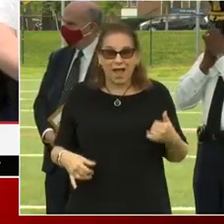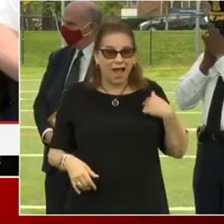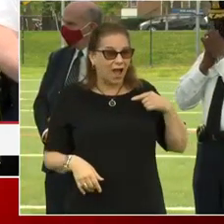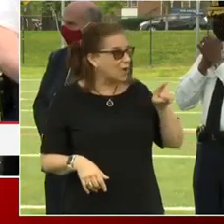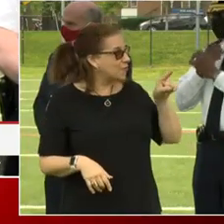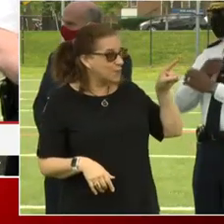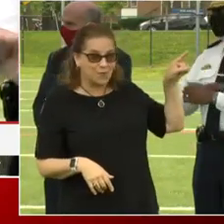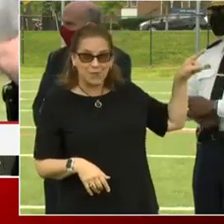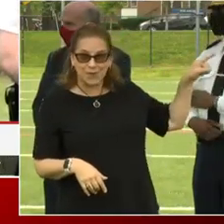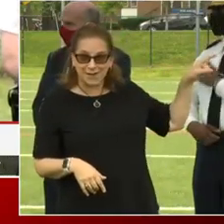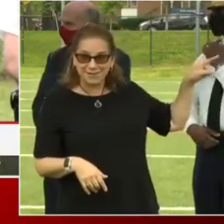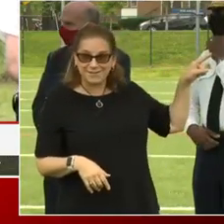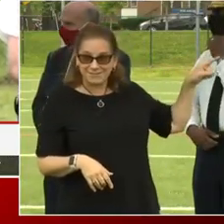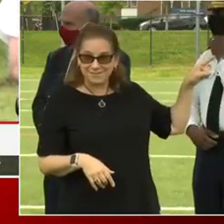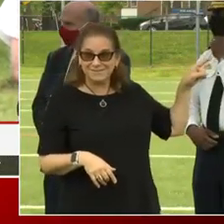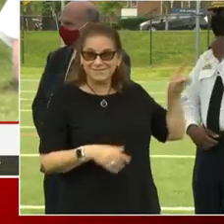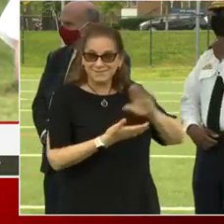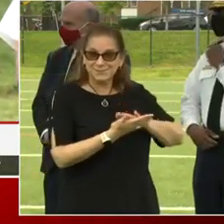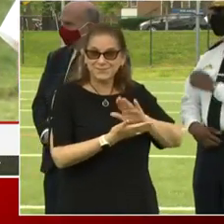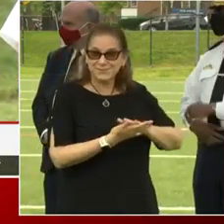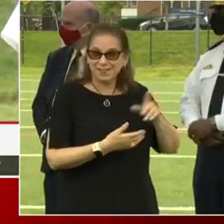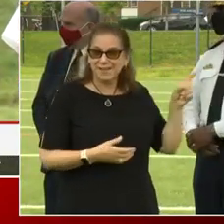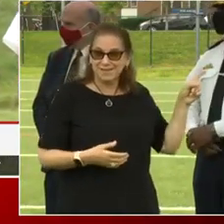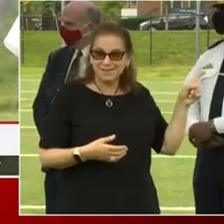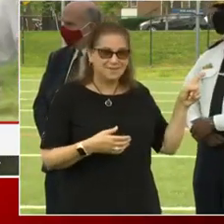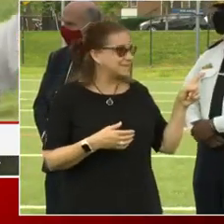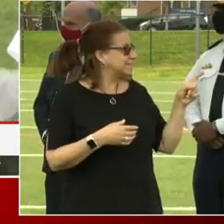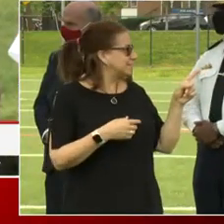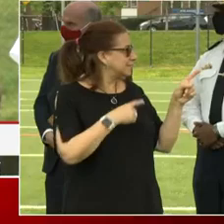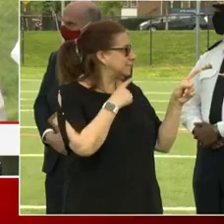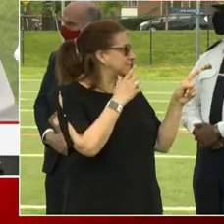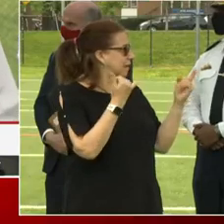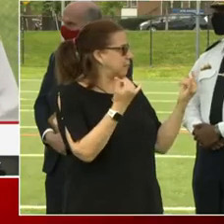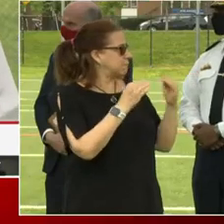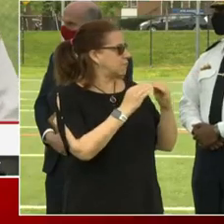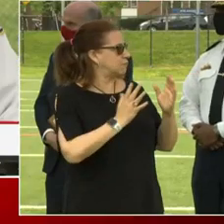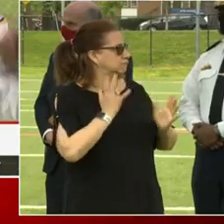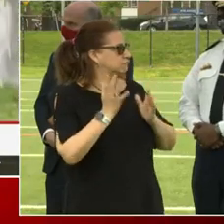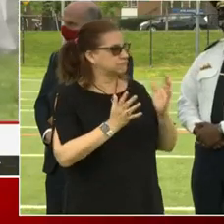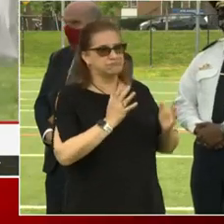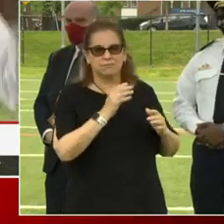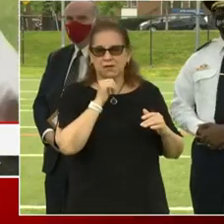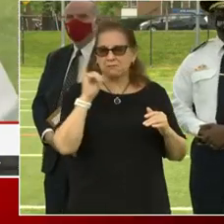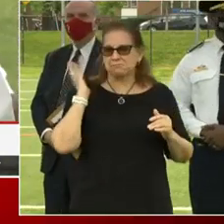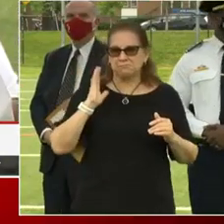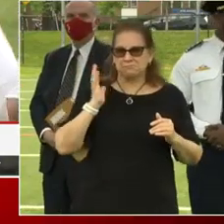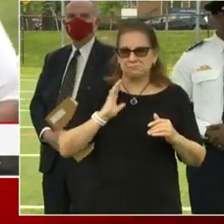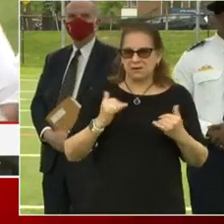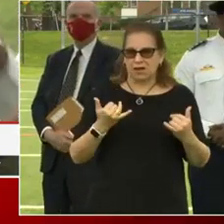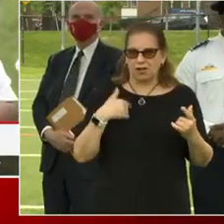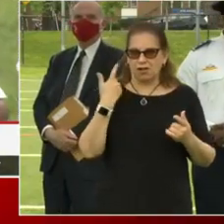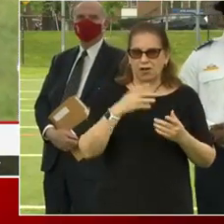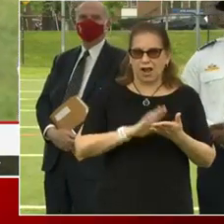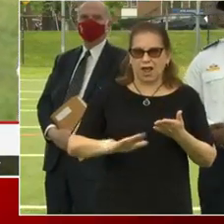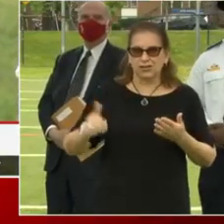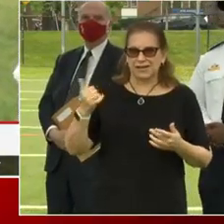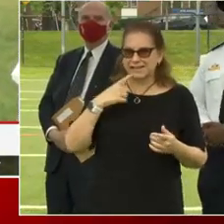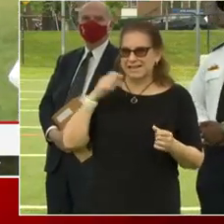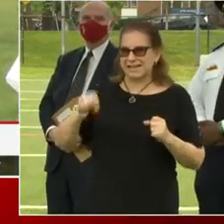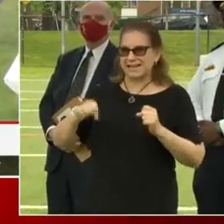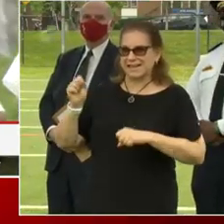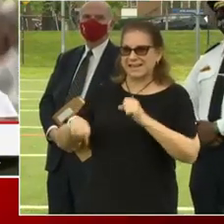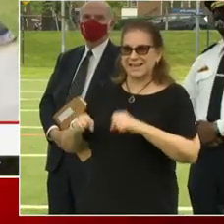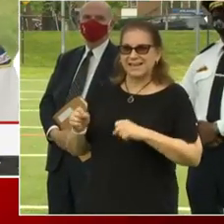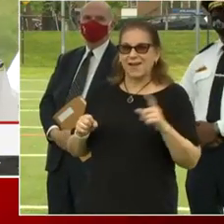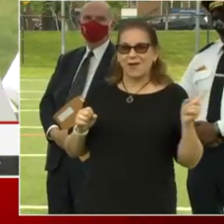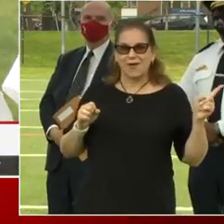to as a young kid, although it didn't look as nice as it does now. That's right. That's Willie Boo back there. I know